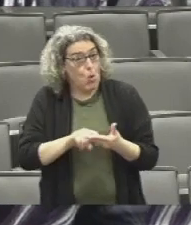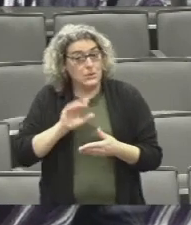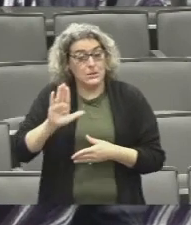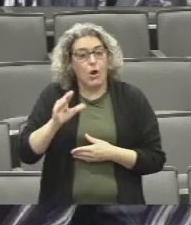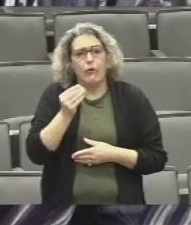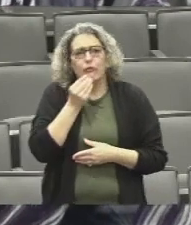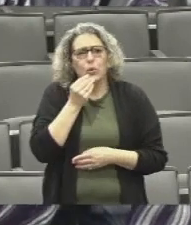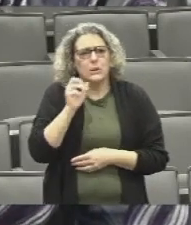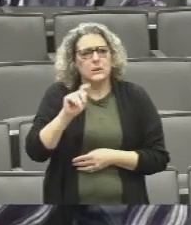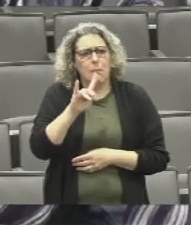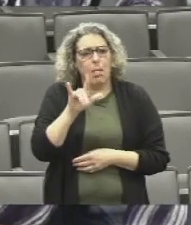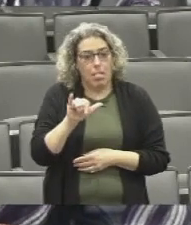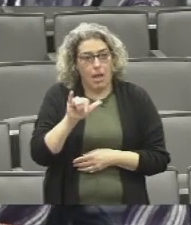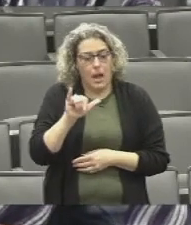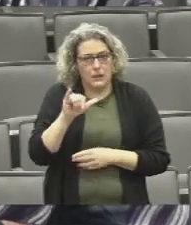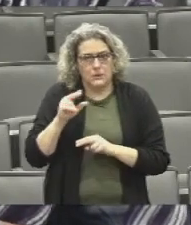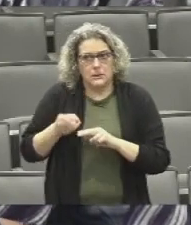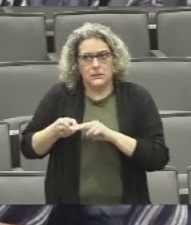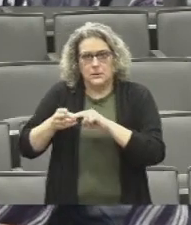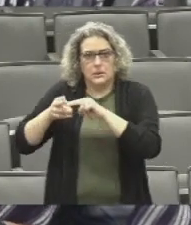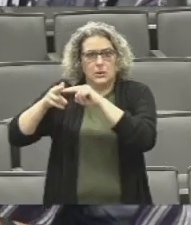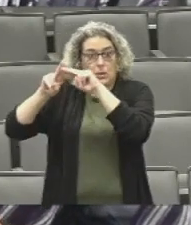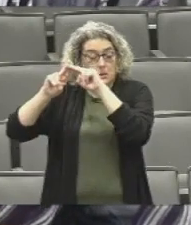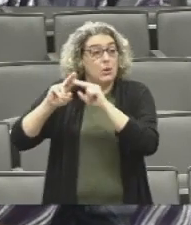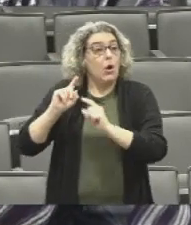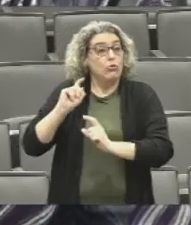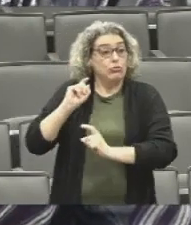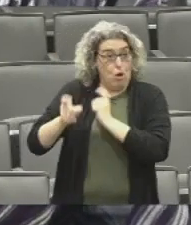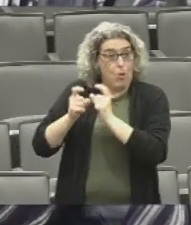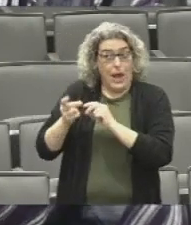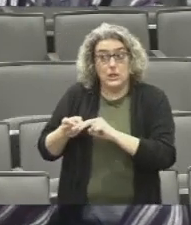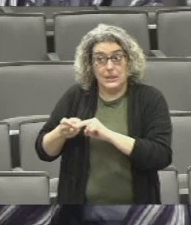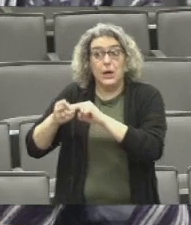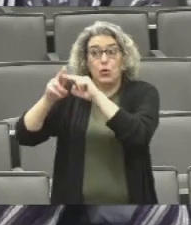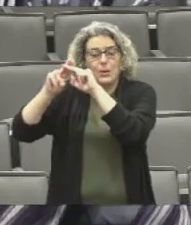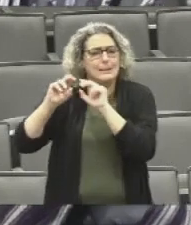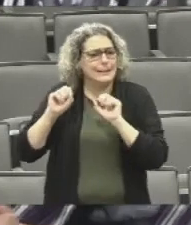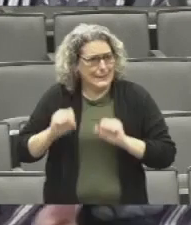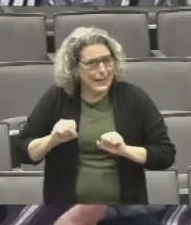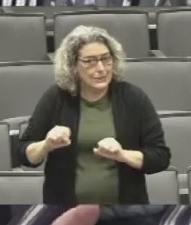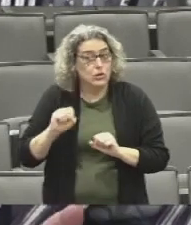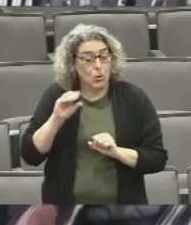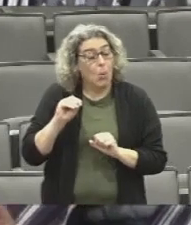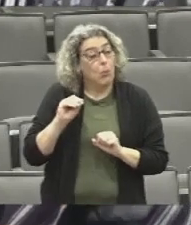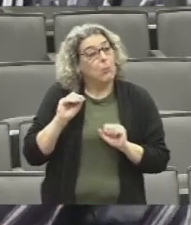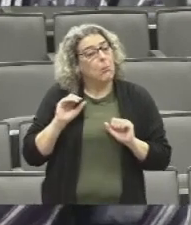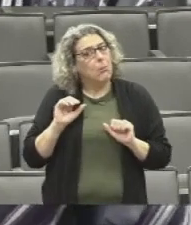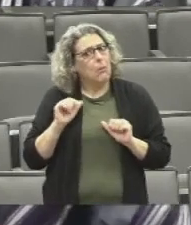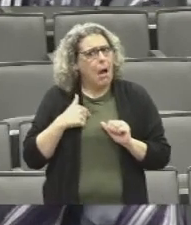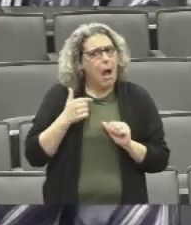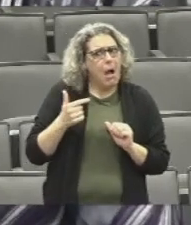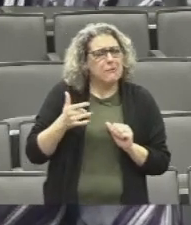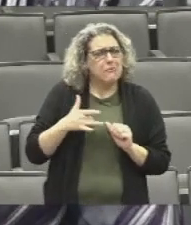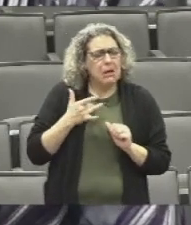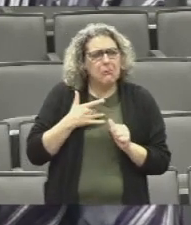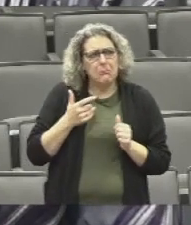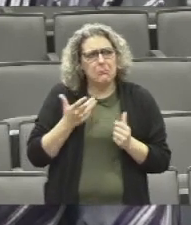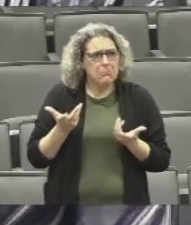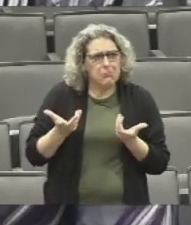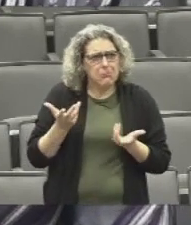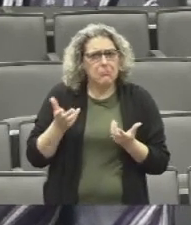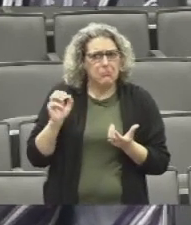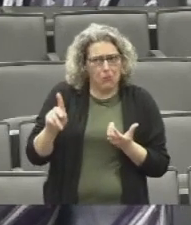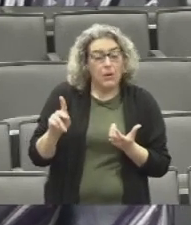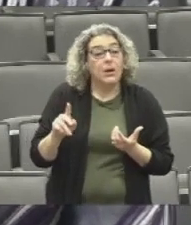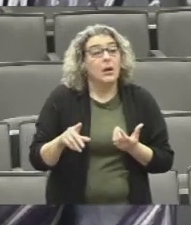now increasing and their donations are increasing again. So from that perspective, I do not. What is